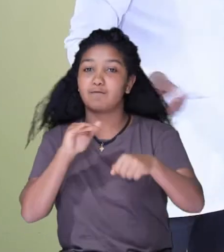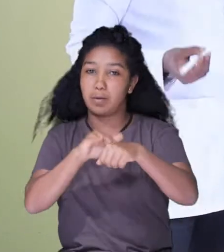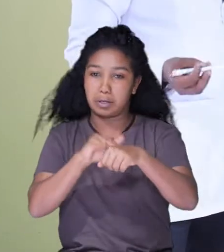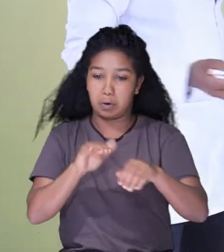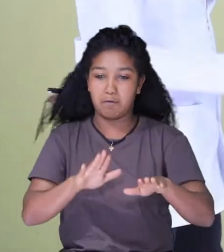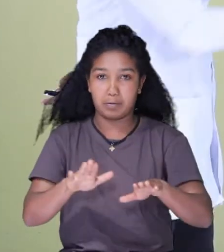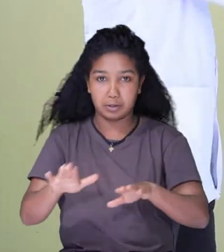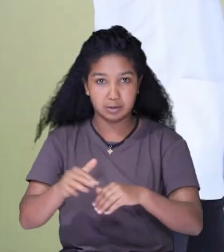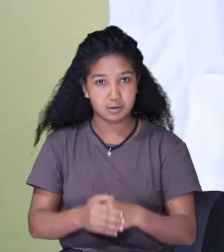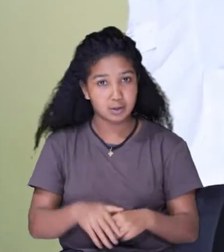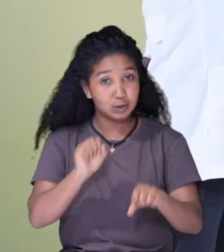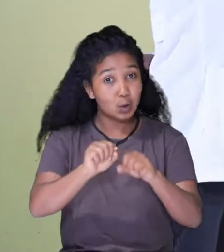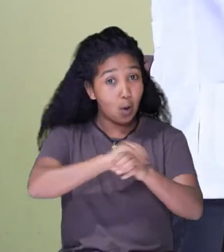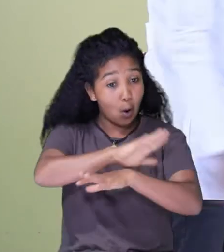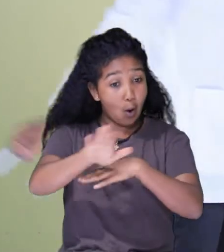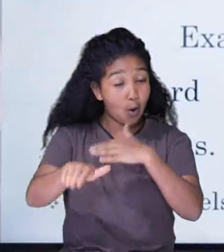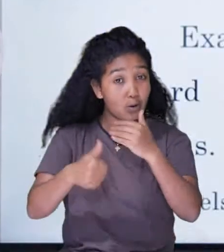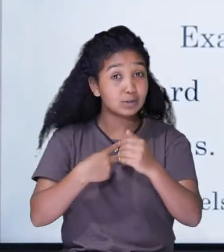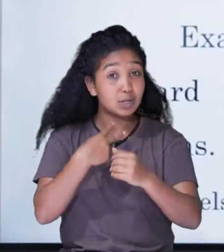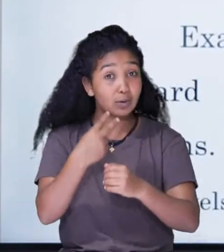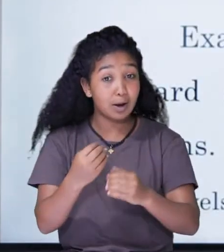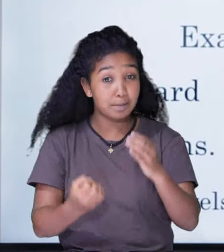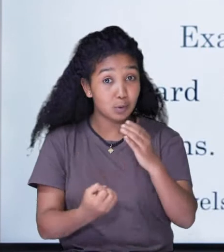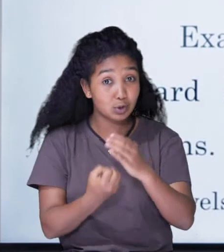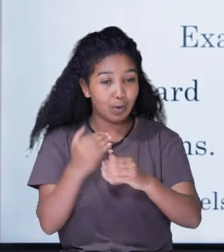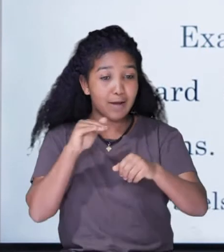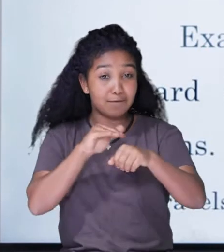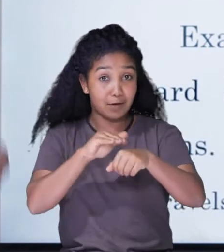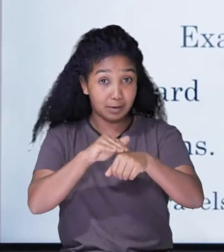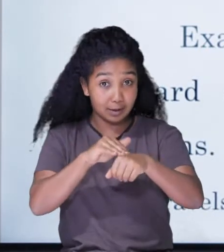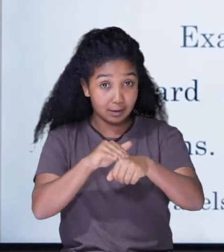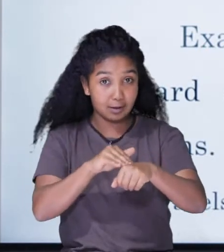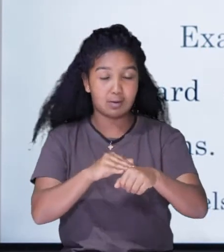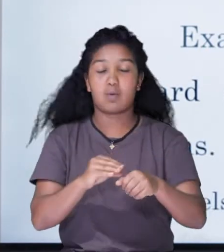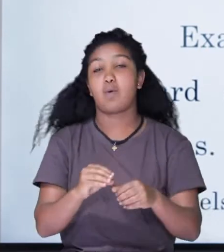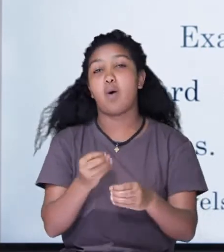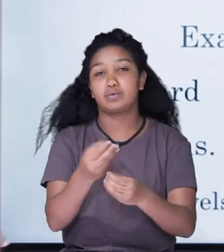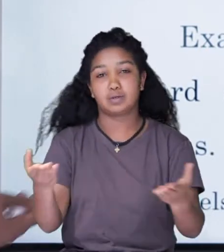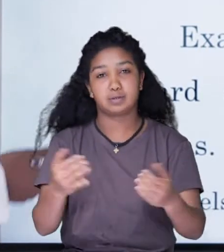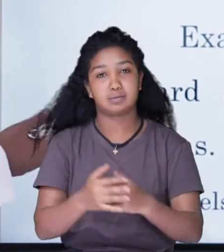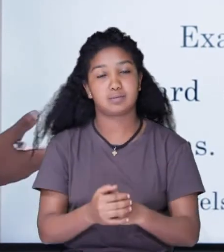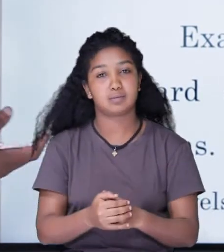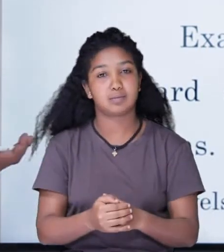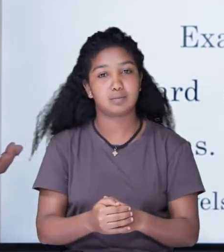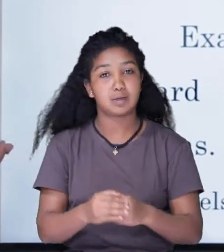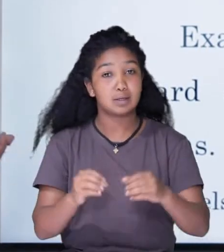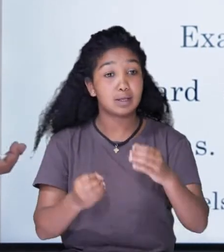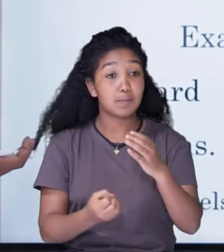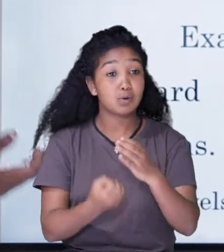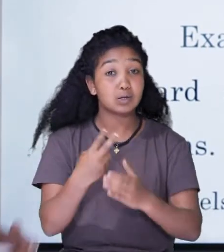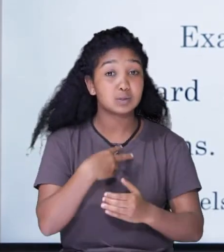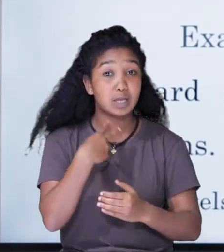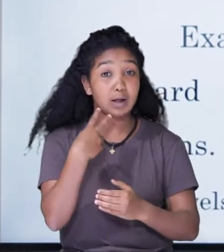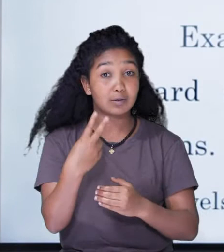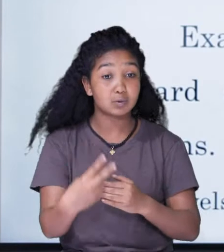vibration. So all sound are produced by a vibrating objects. The production of